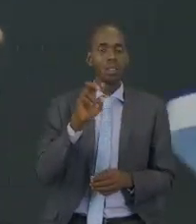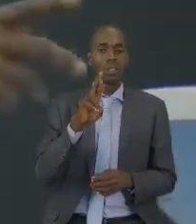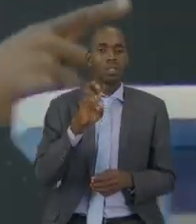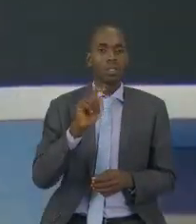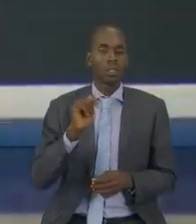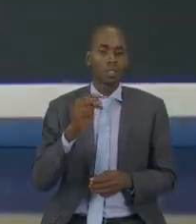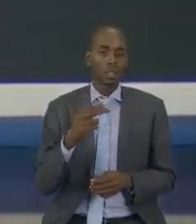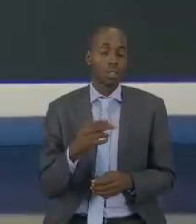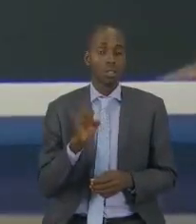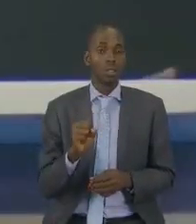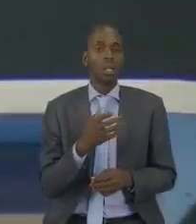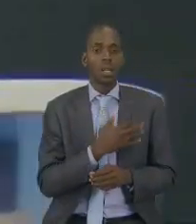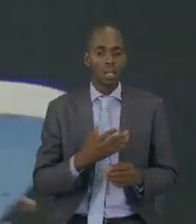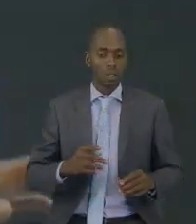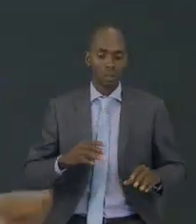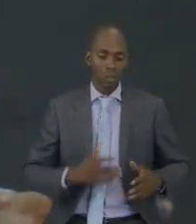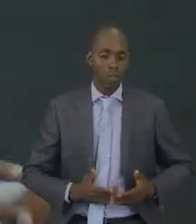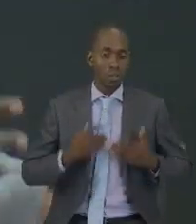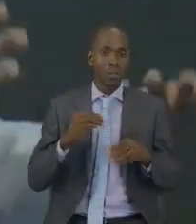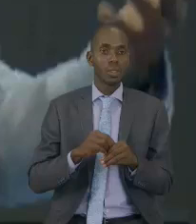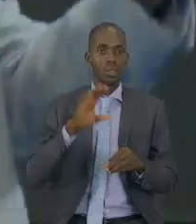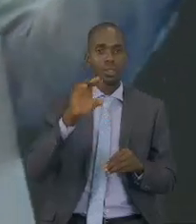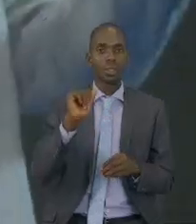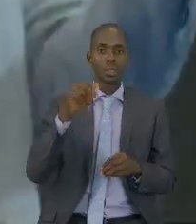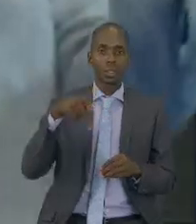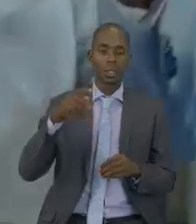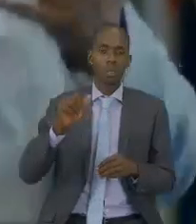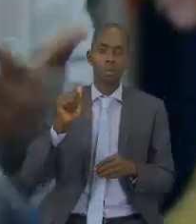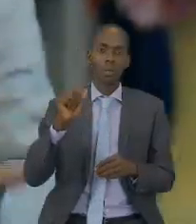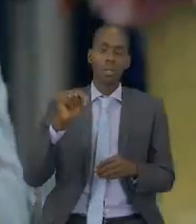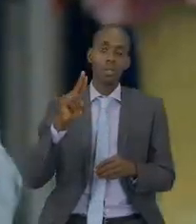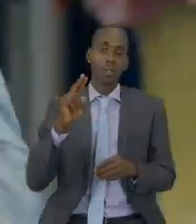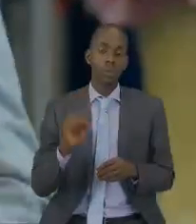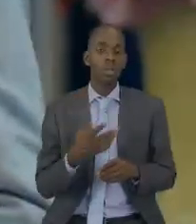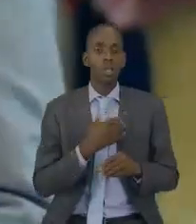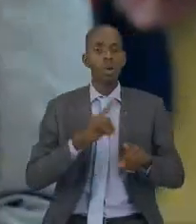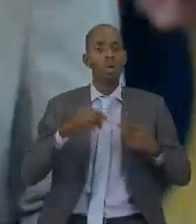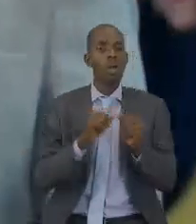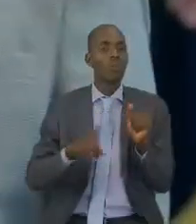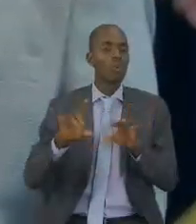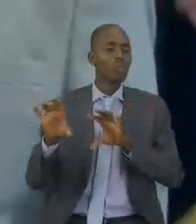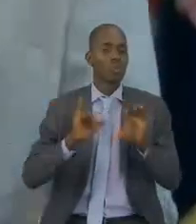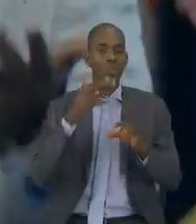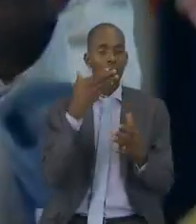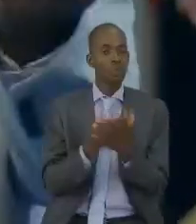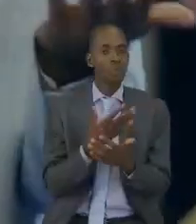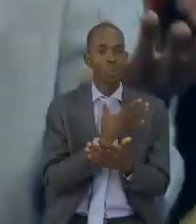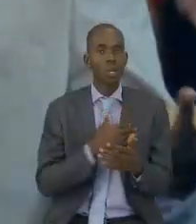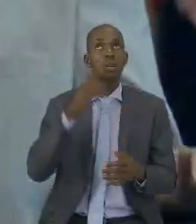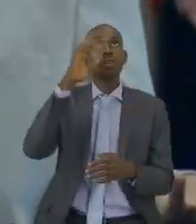in Capernaum, and he went about doing good, God came down. His name shall be